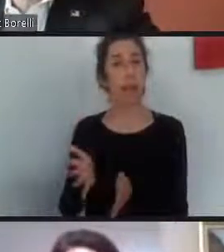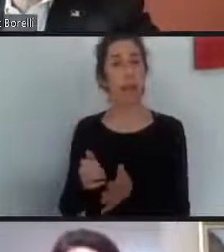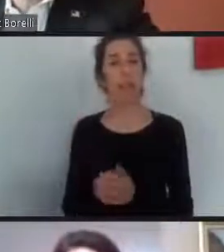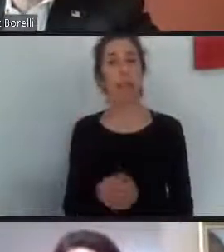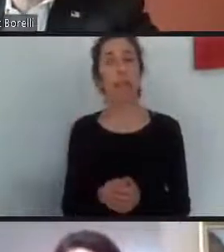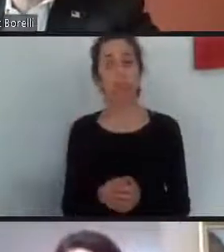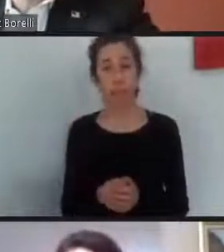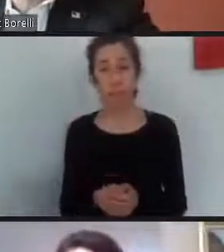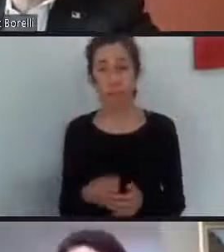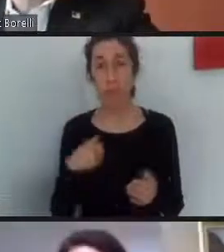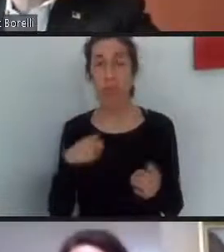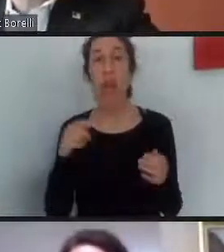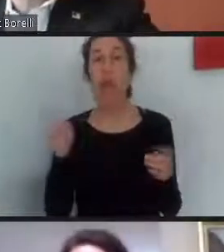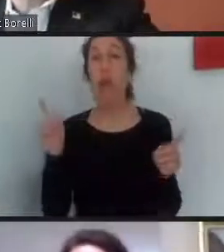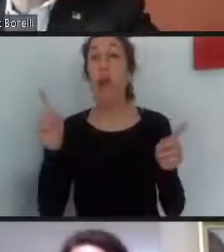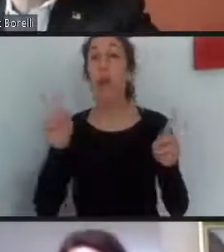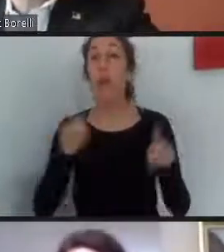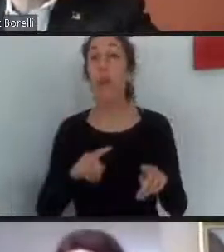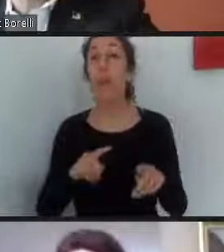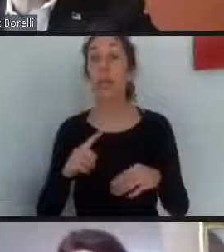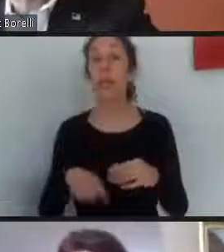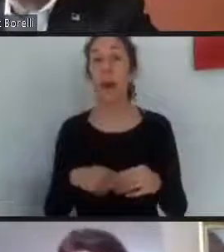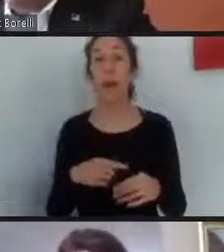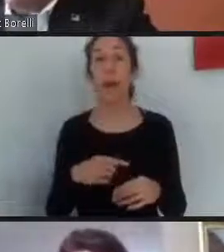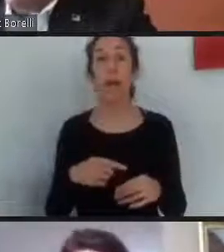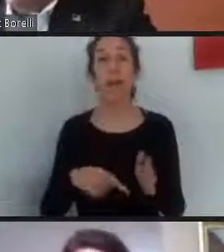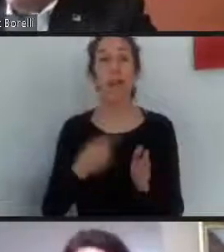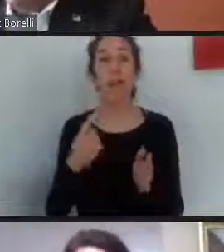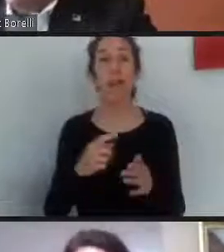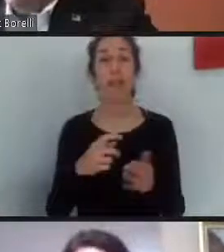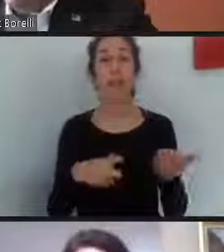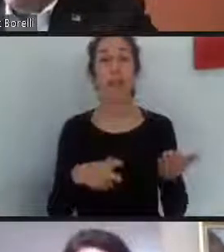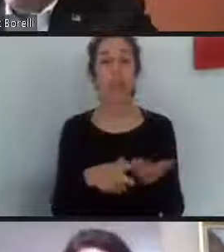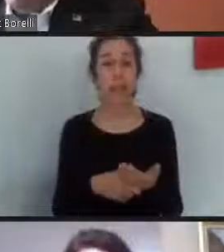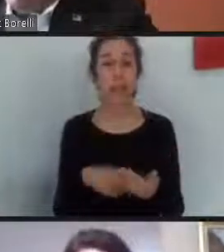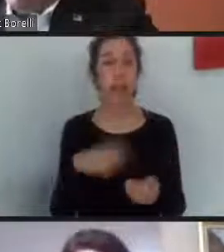am in agreement with the single ticket, because Omni is coming. Thank you very much. Have a happy holiday.